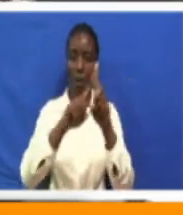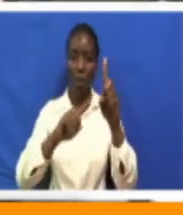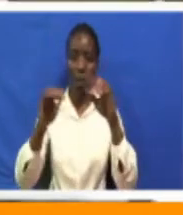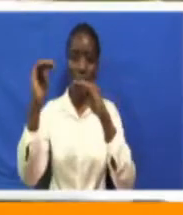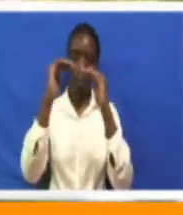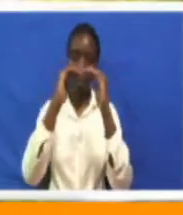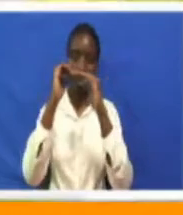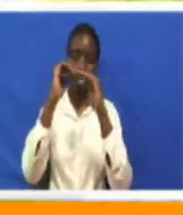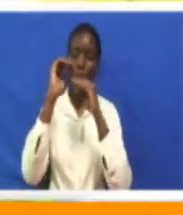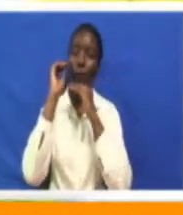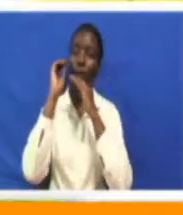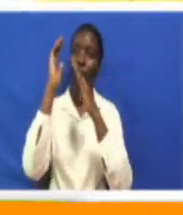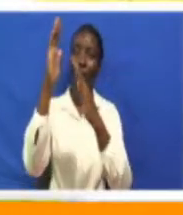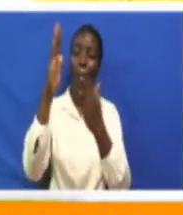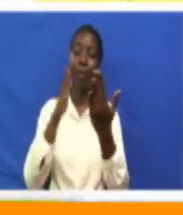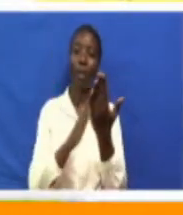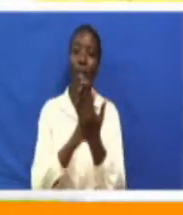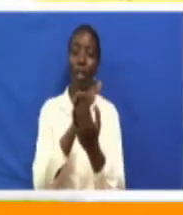foreign